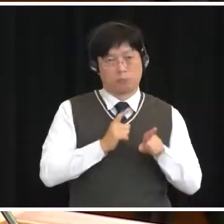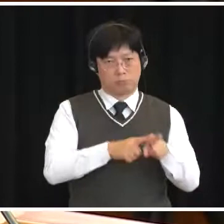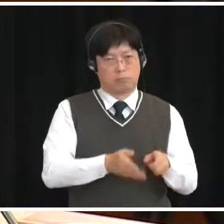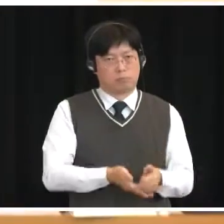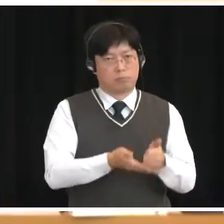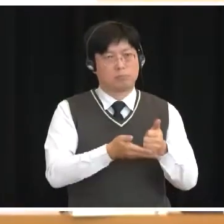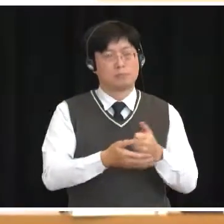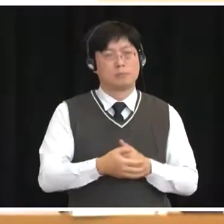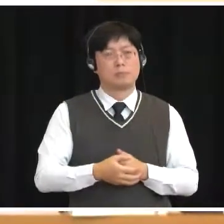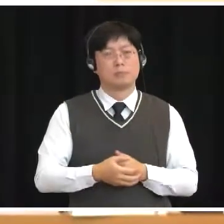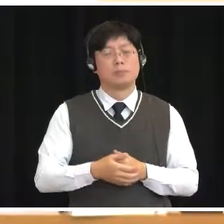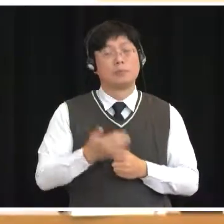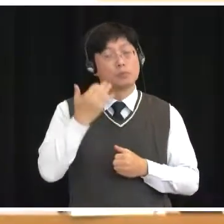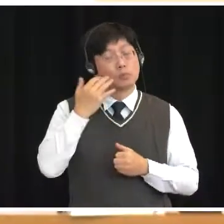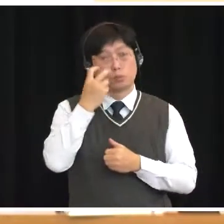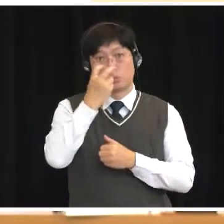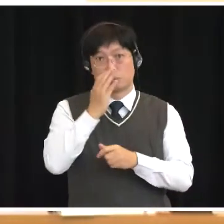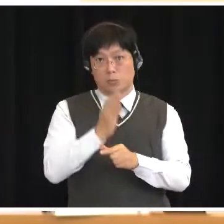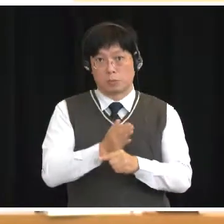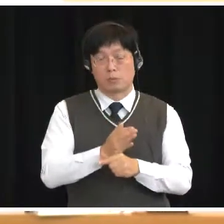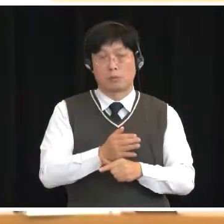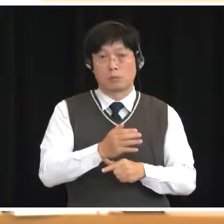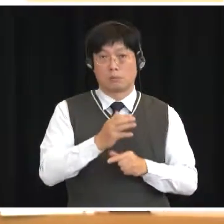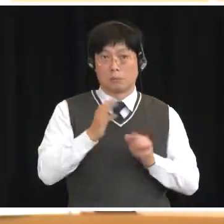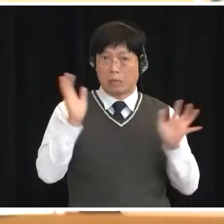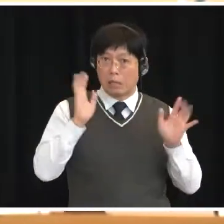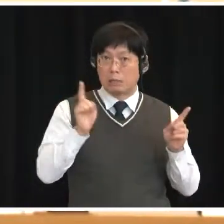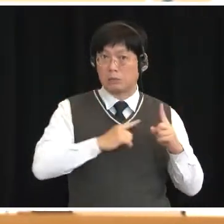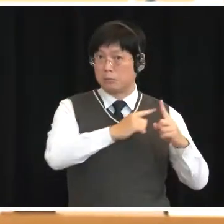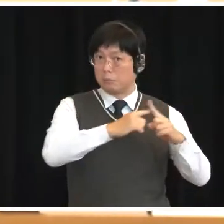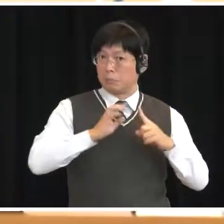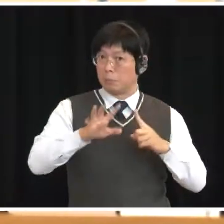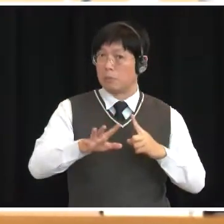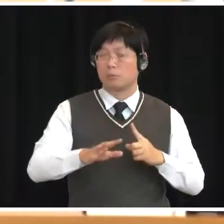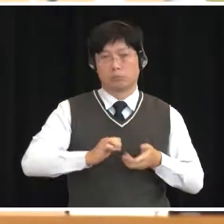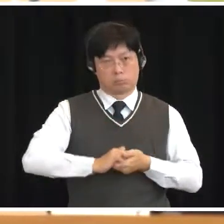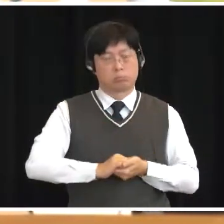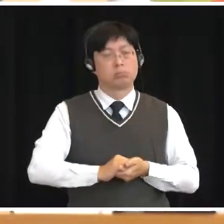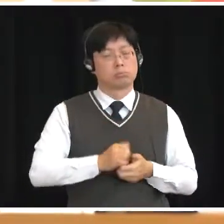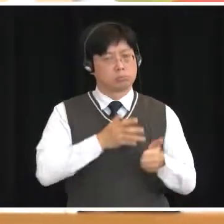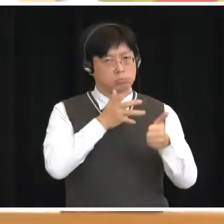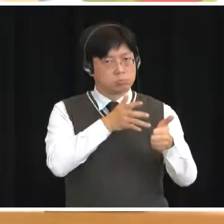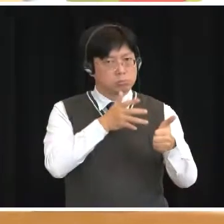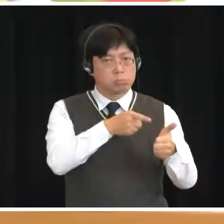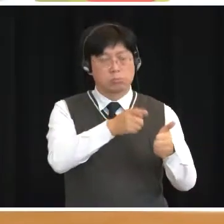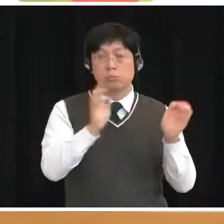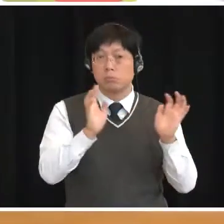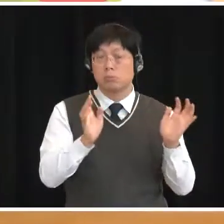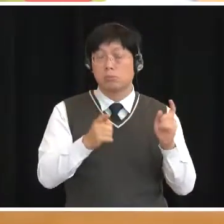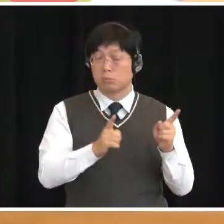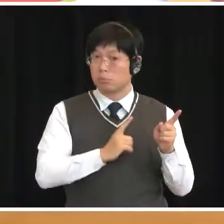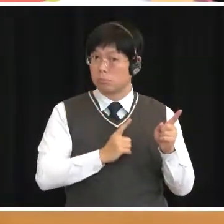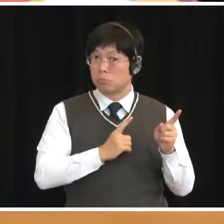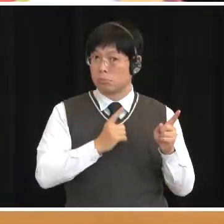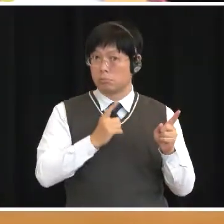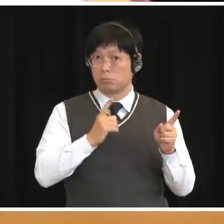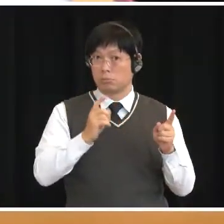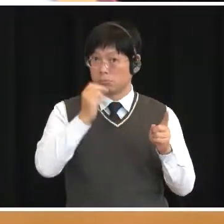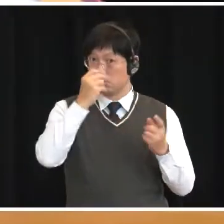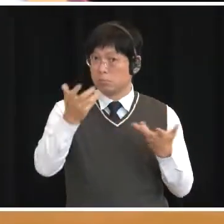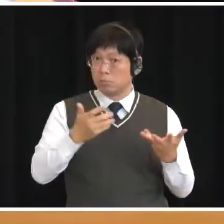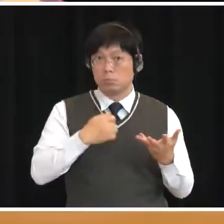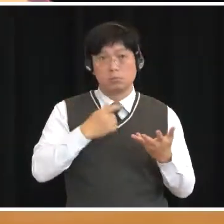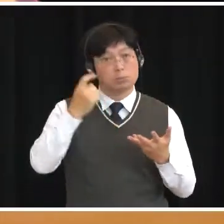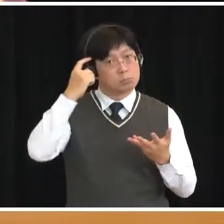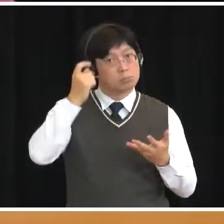children's right to express themselves. During the legal proceedings, if children are present, we will directly ask the children